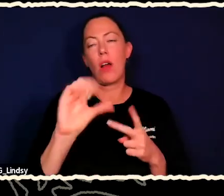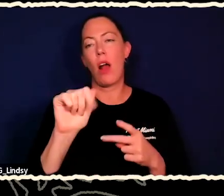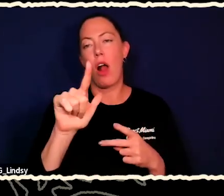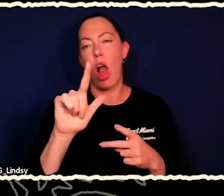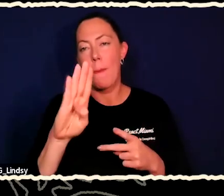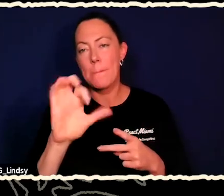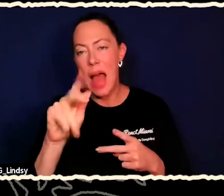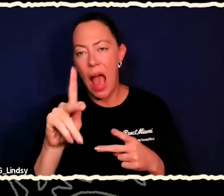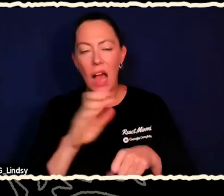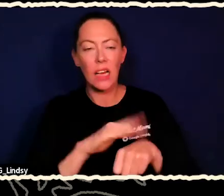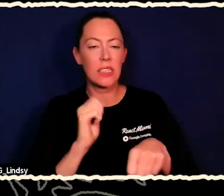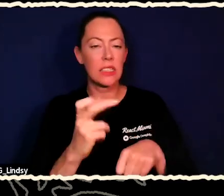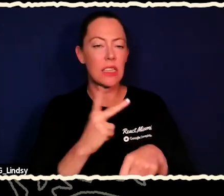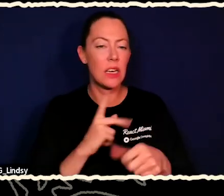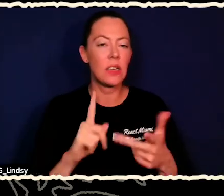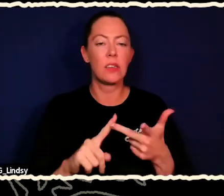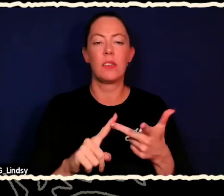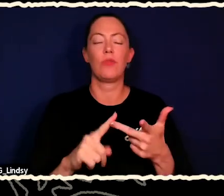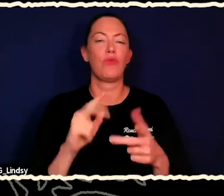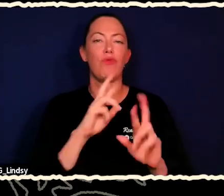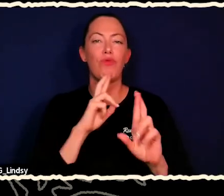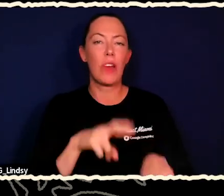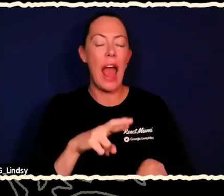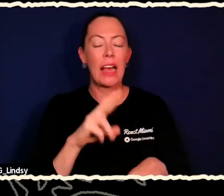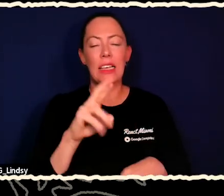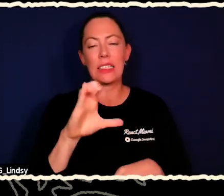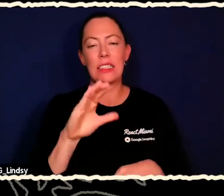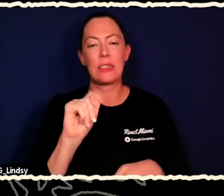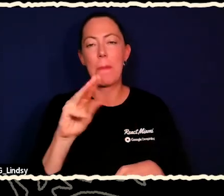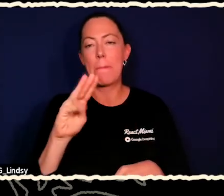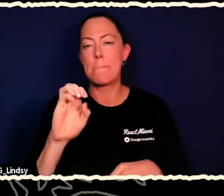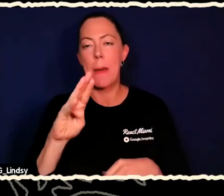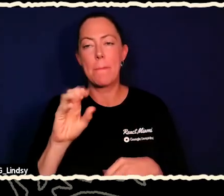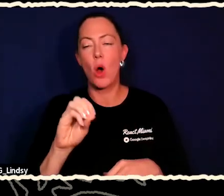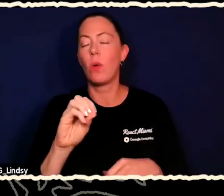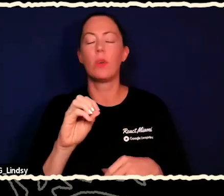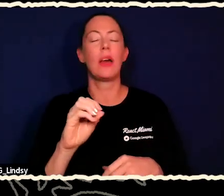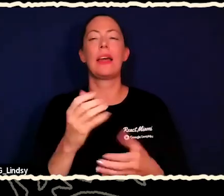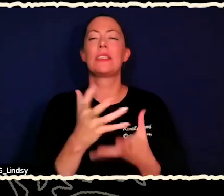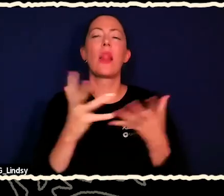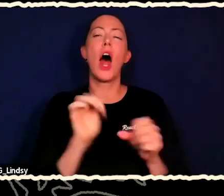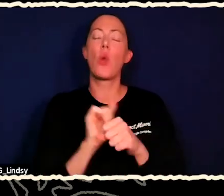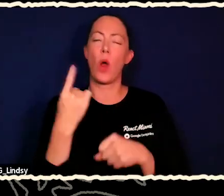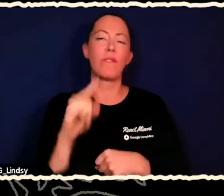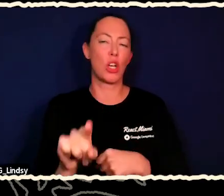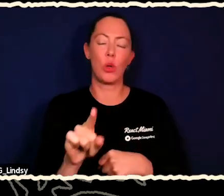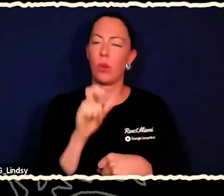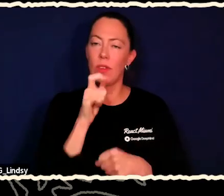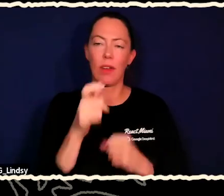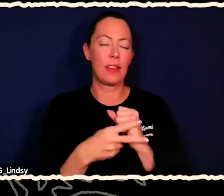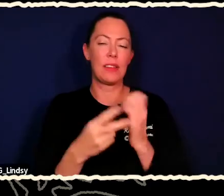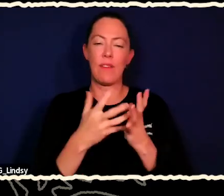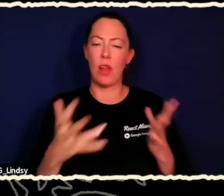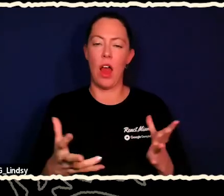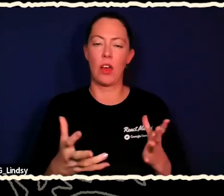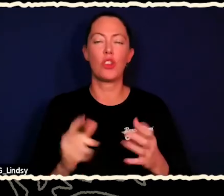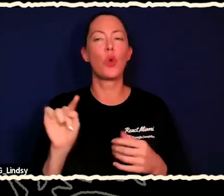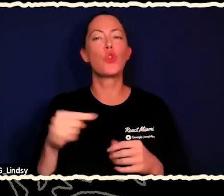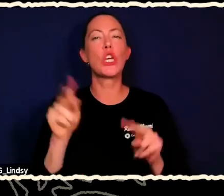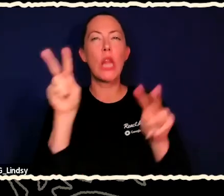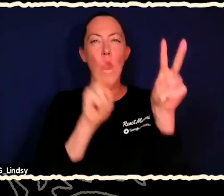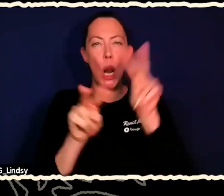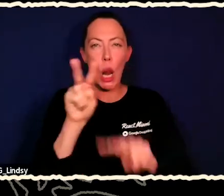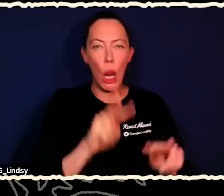for you. It probably isn't going to save that much performance. Just look for the places that are actually slow